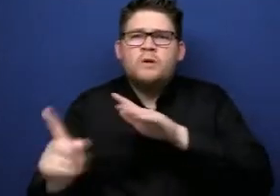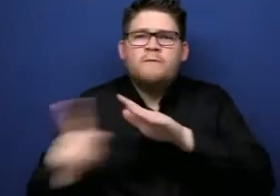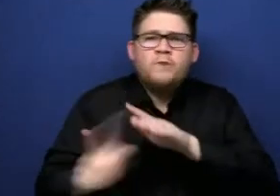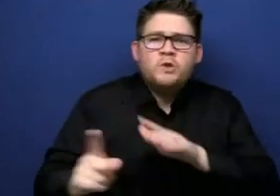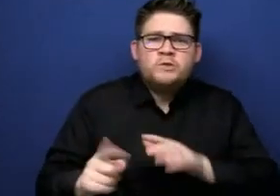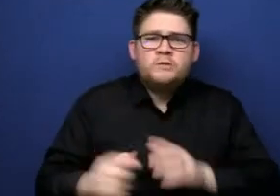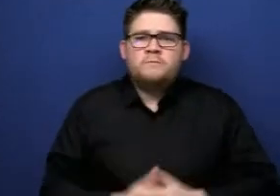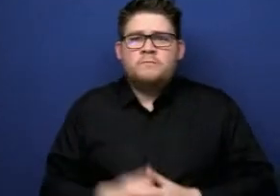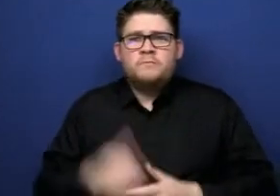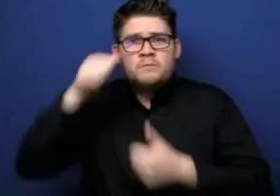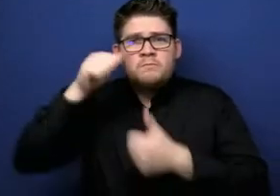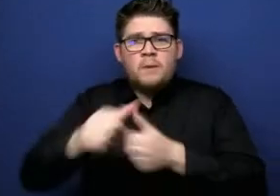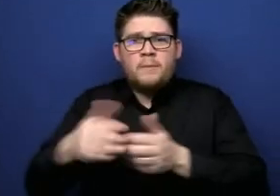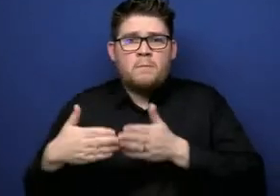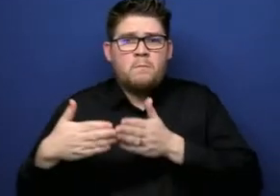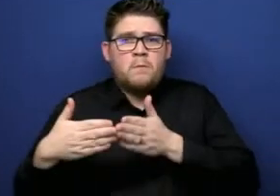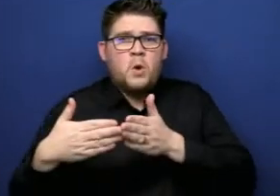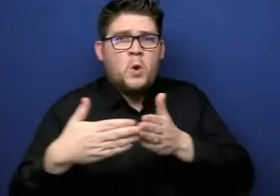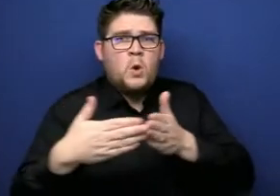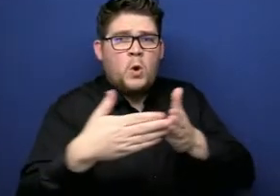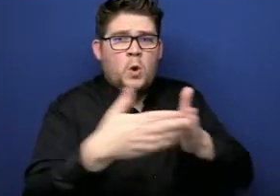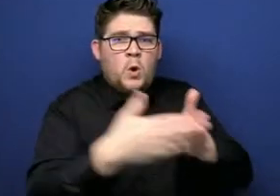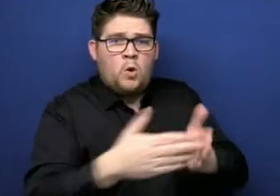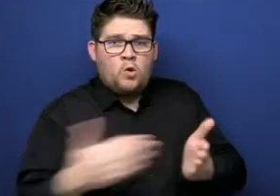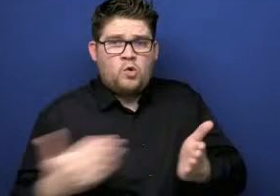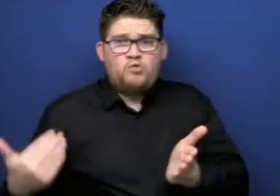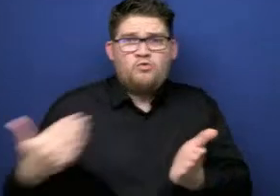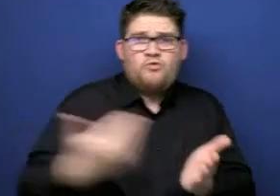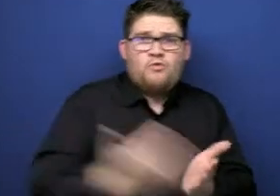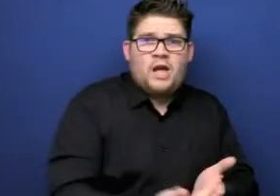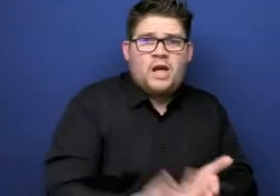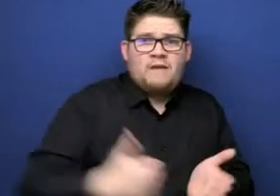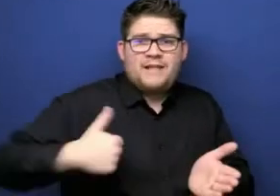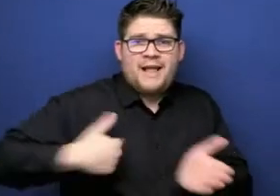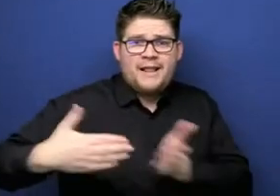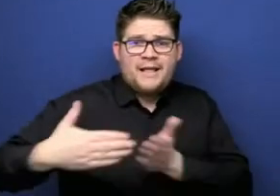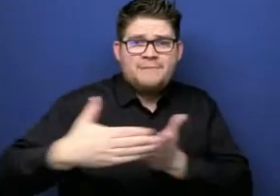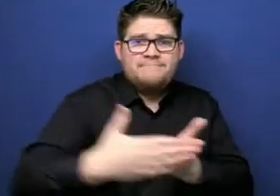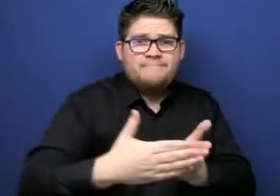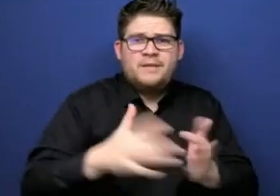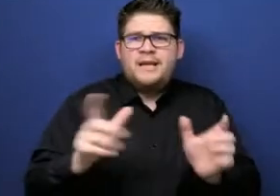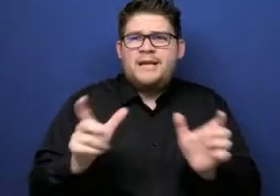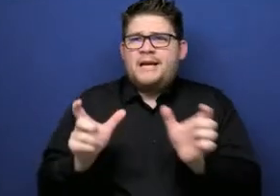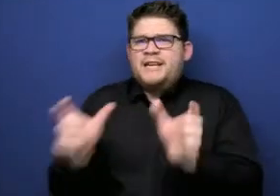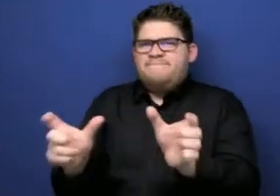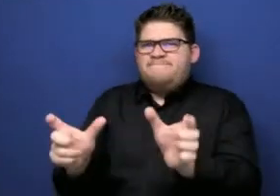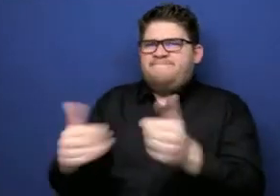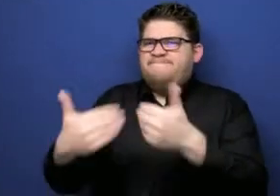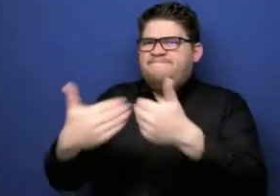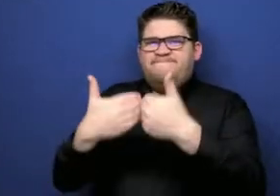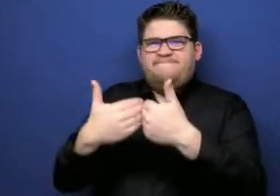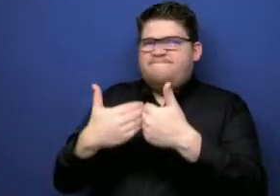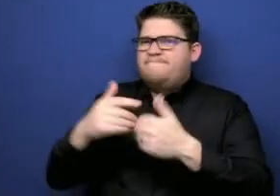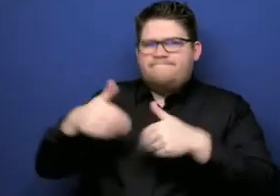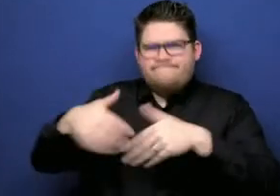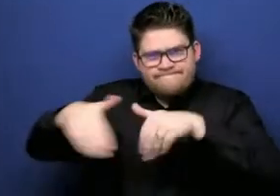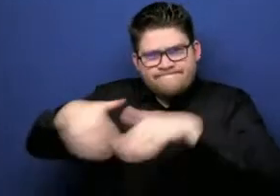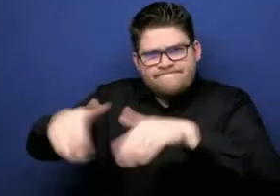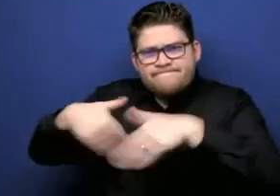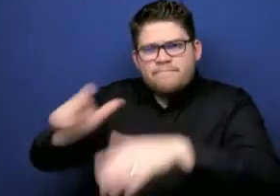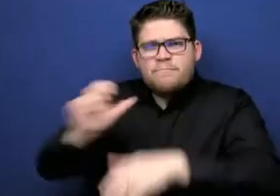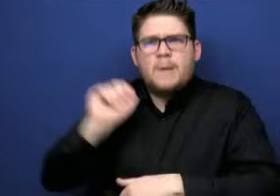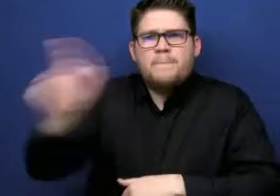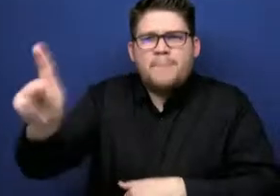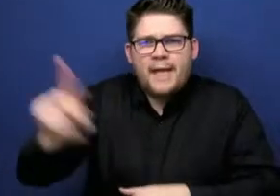having reached these shores on the ship St. Louis. And during the war, in 1942, the